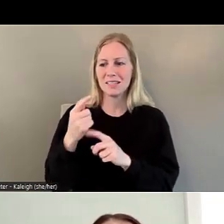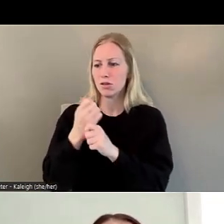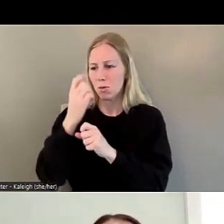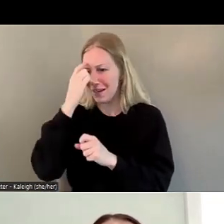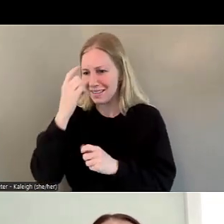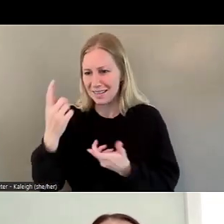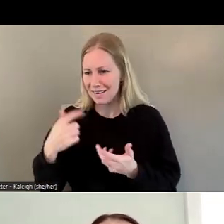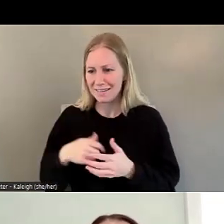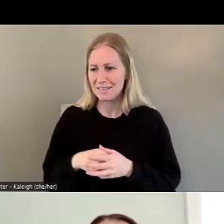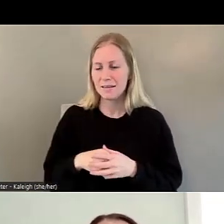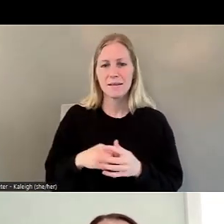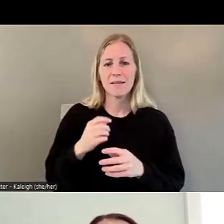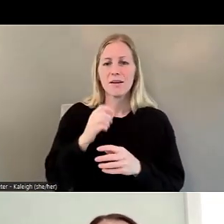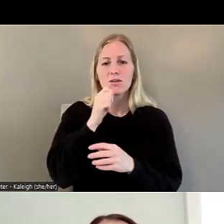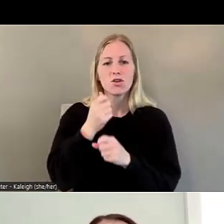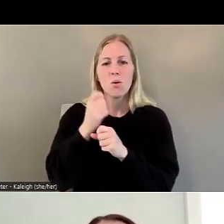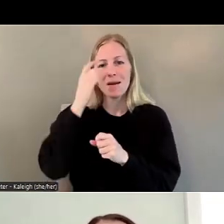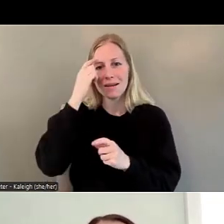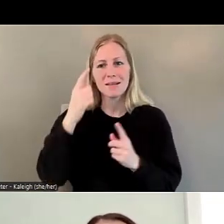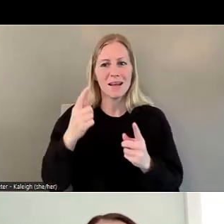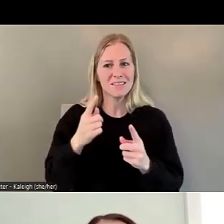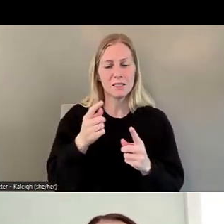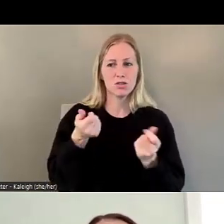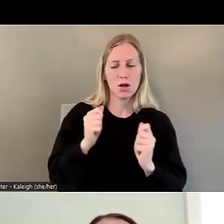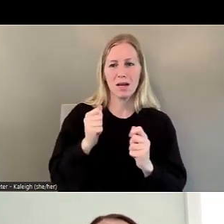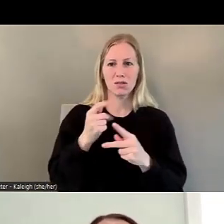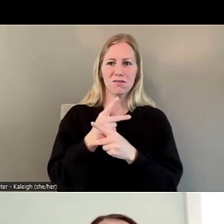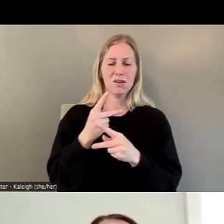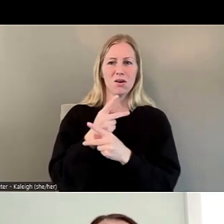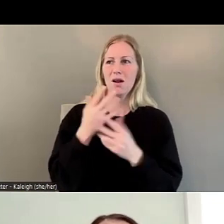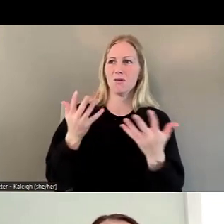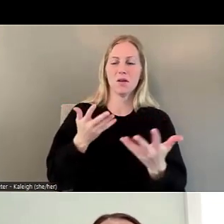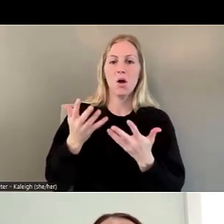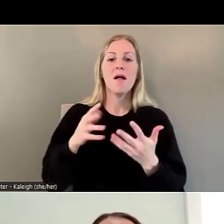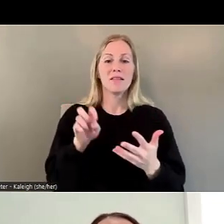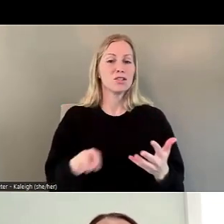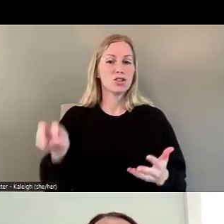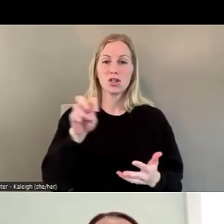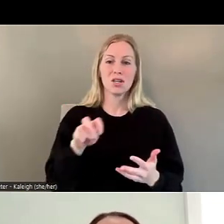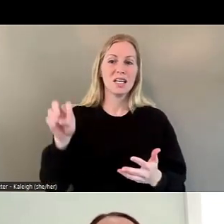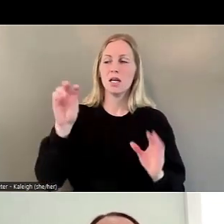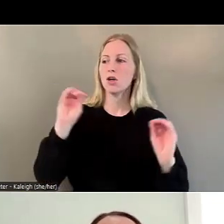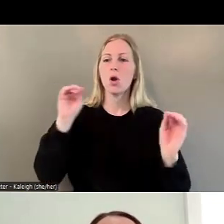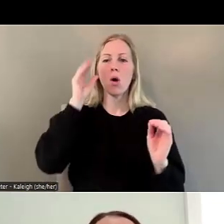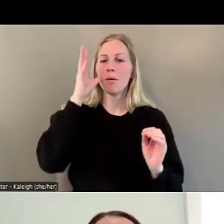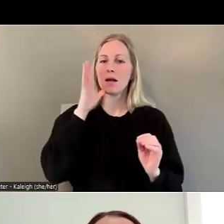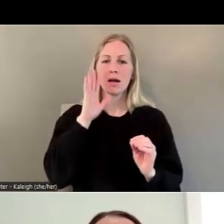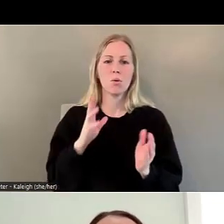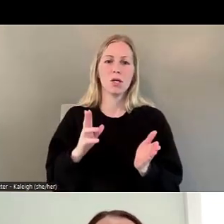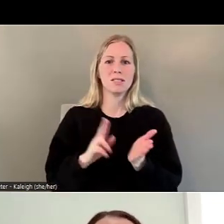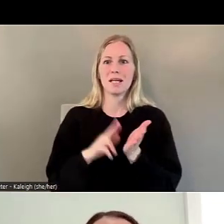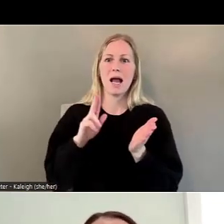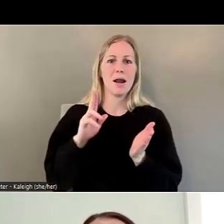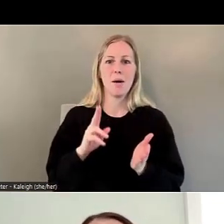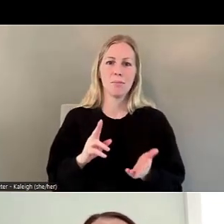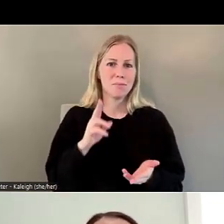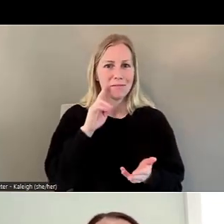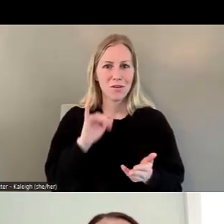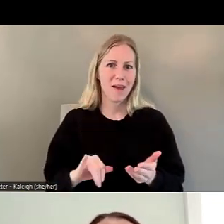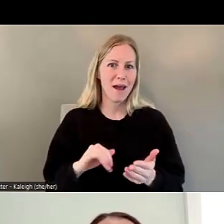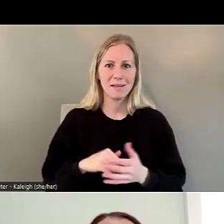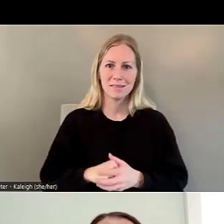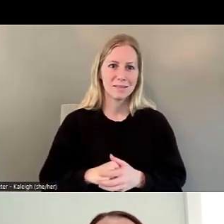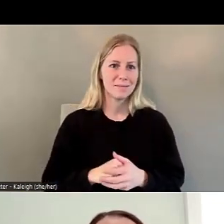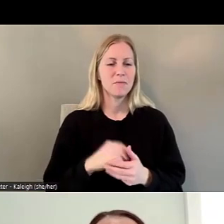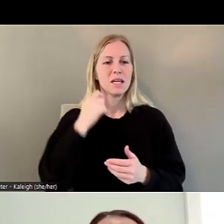now. This journey is not one that any parent would sign up for. You have a front row seat to your child being harmed, and the whole